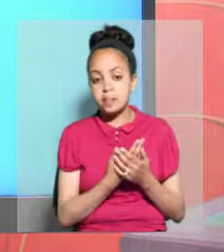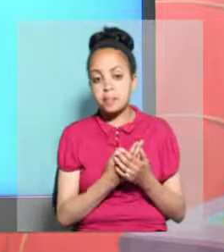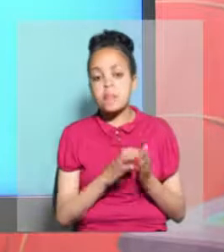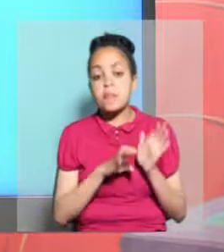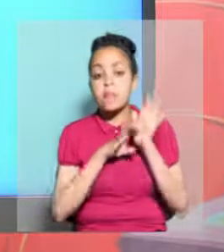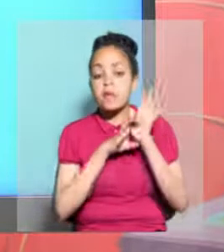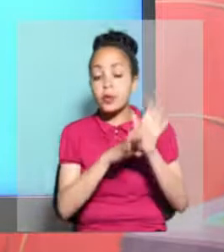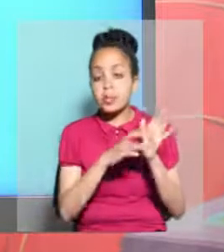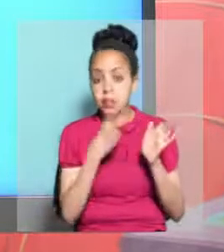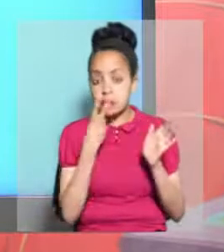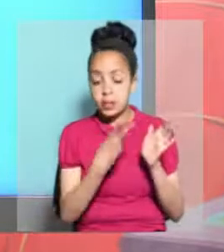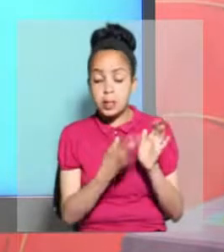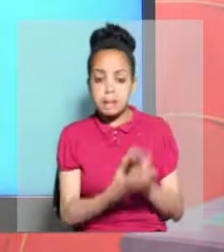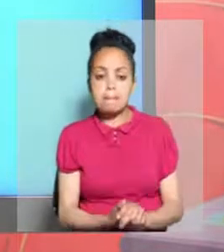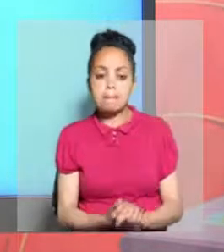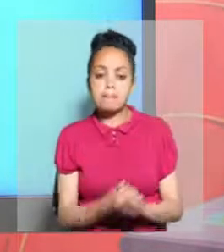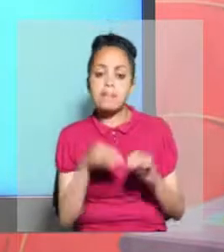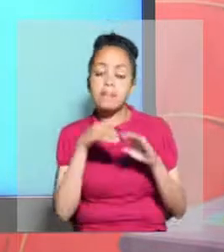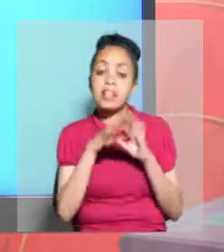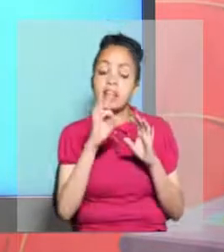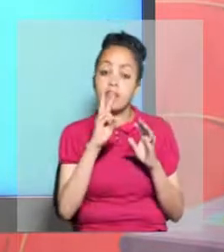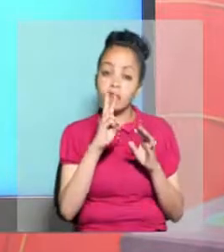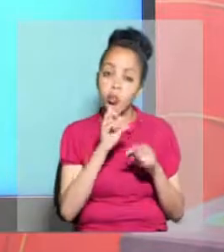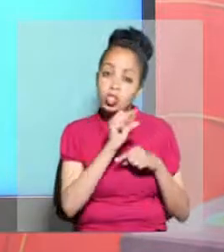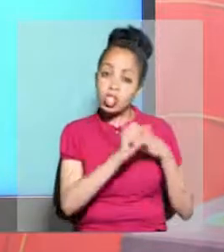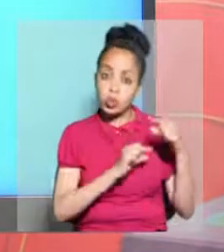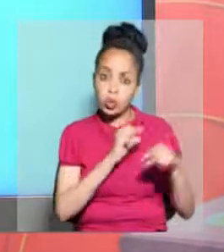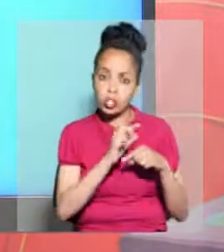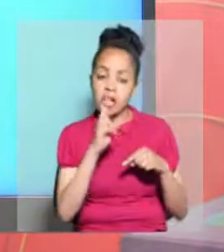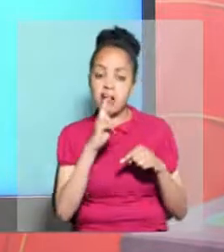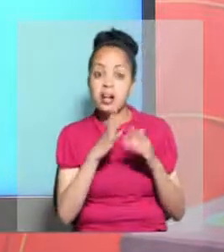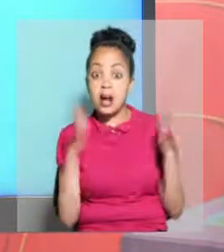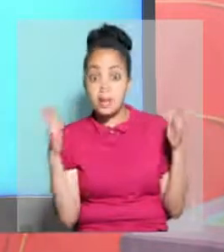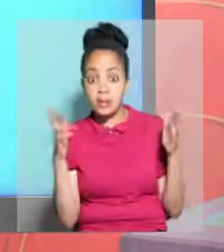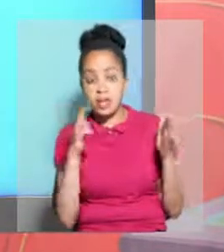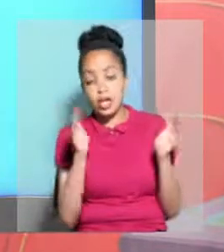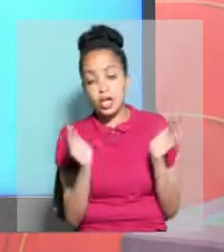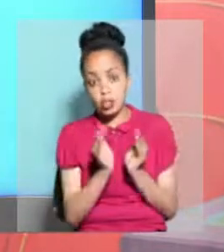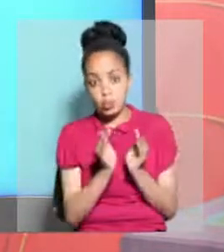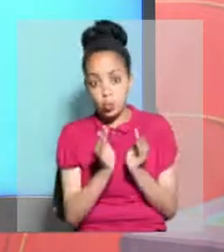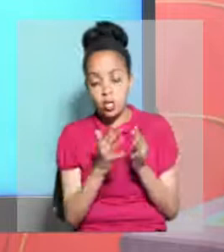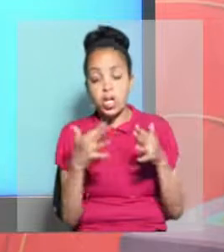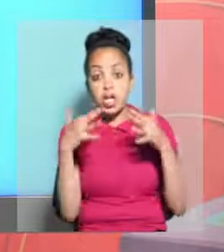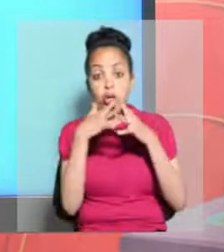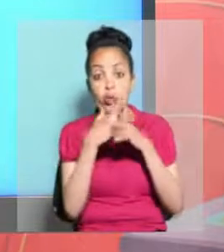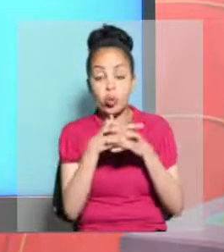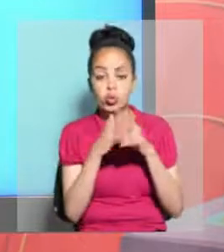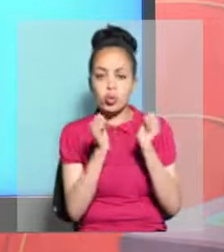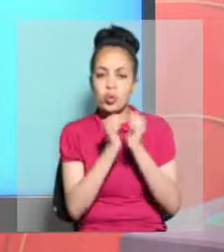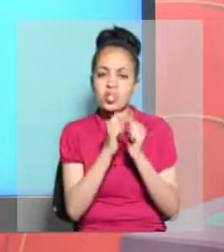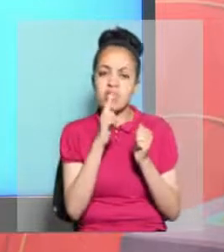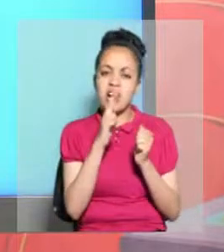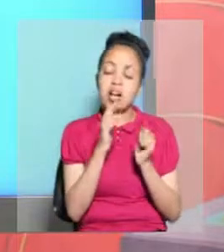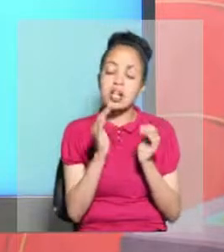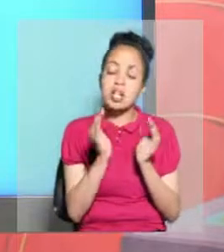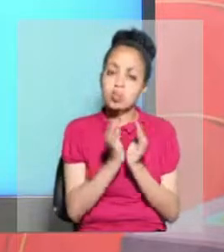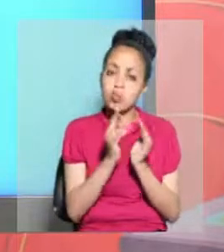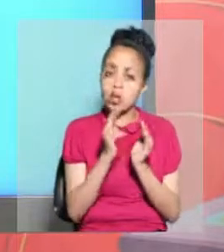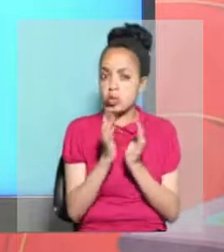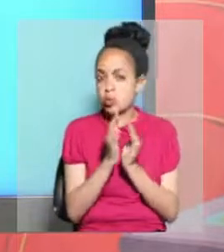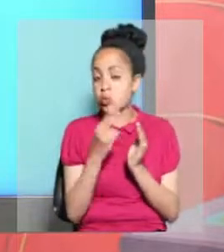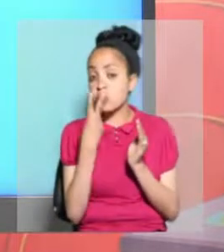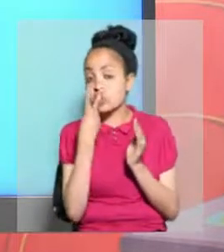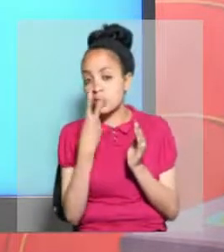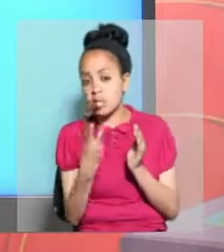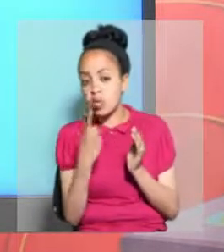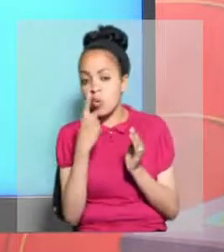For example here, in F2 generation, R capital R small cross with R capital R small.